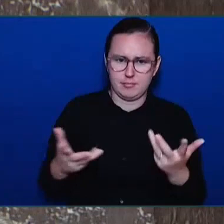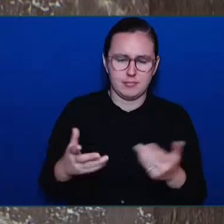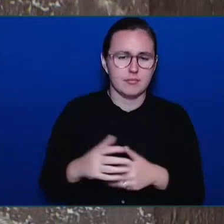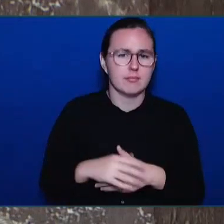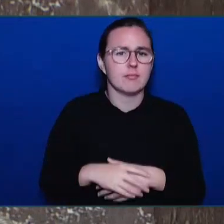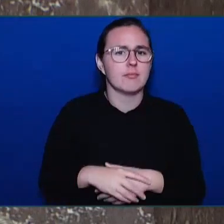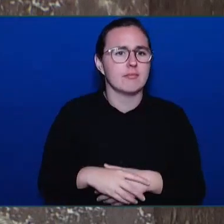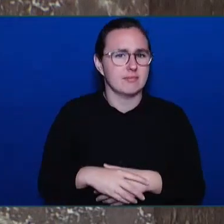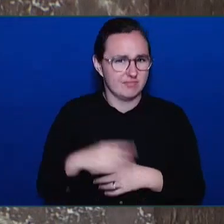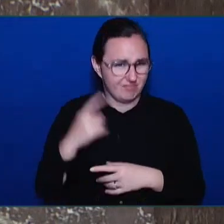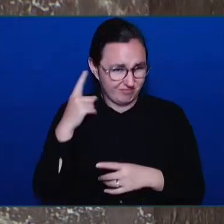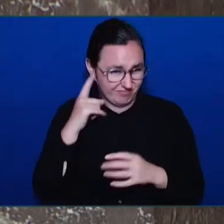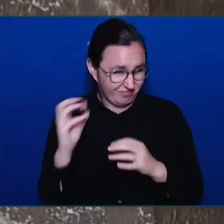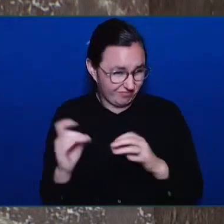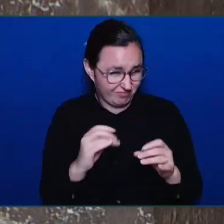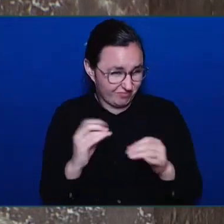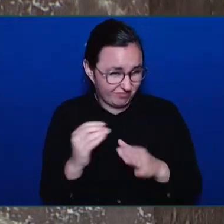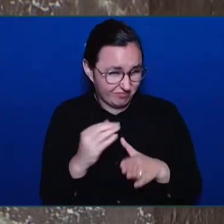Members.